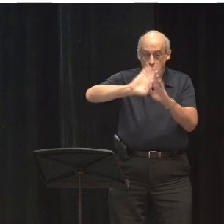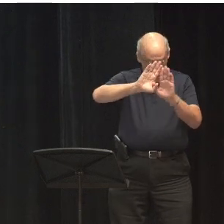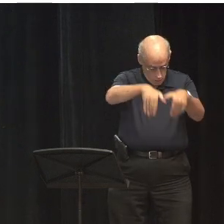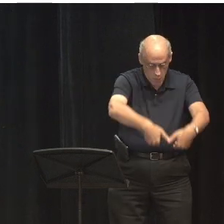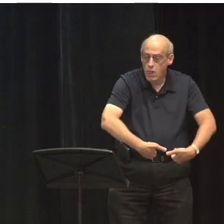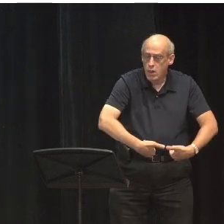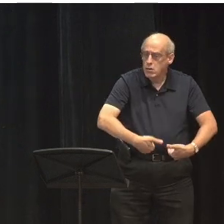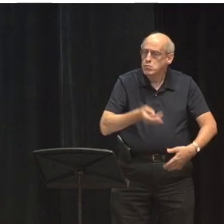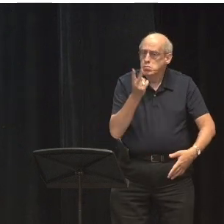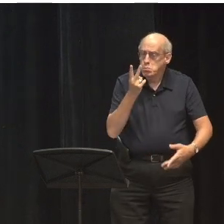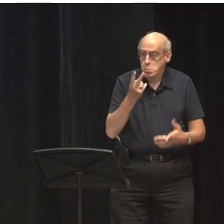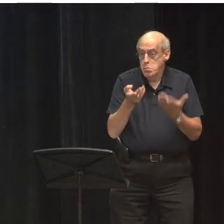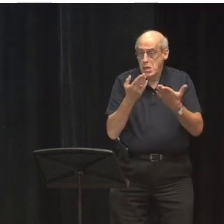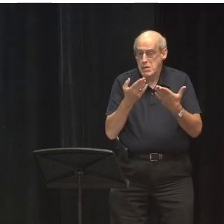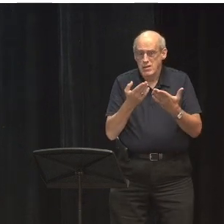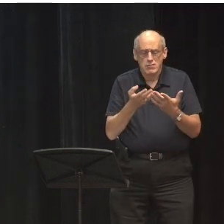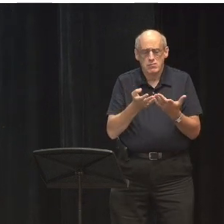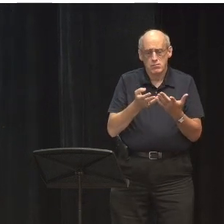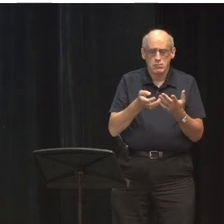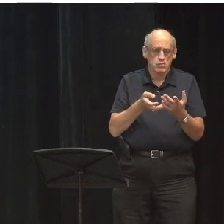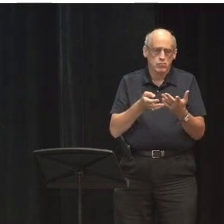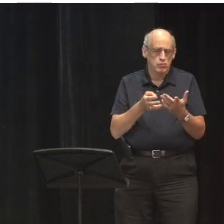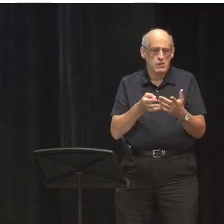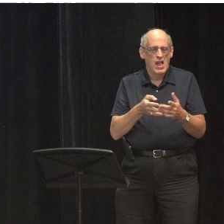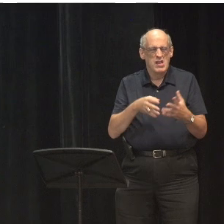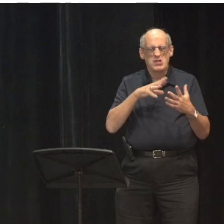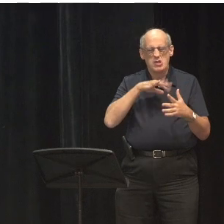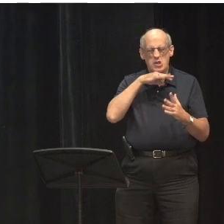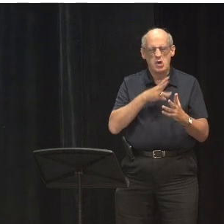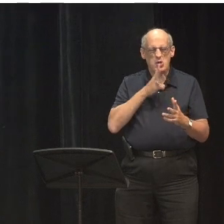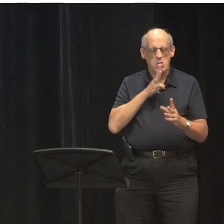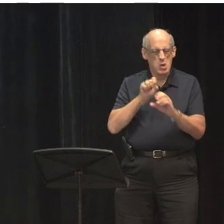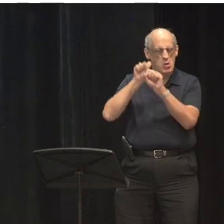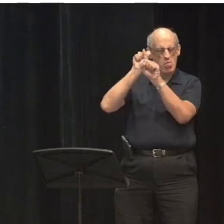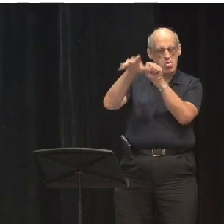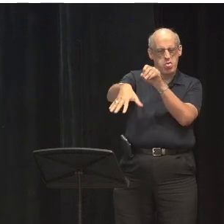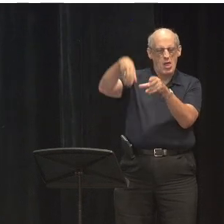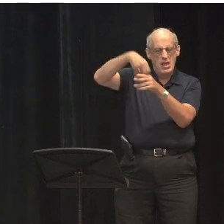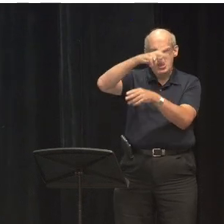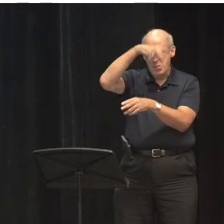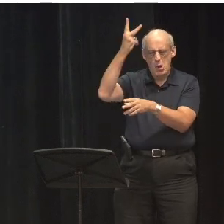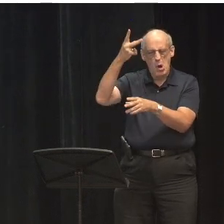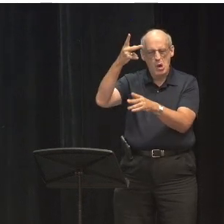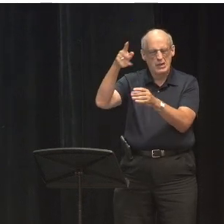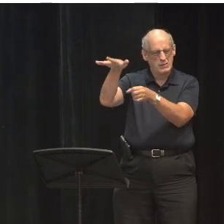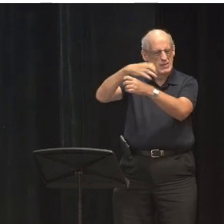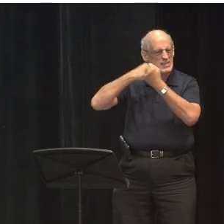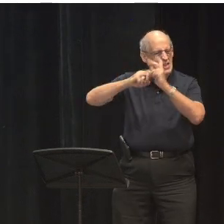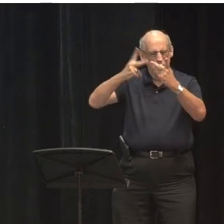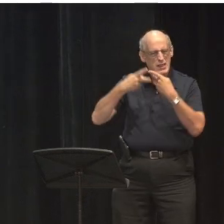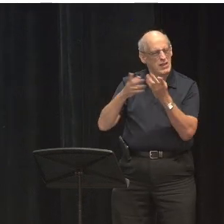it be possible, rather than just dumping this sewage into the Hudson River Park Estuarine